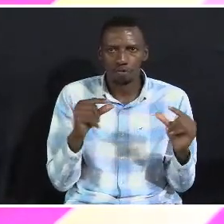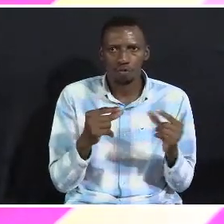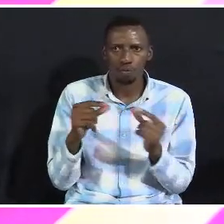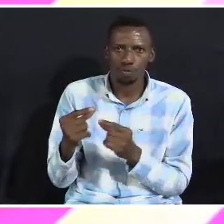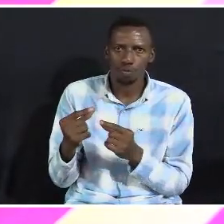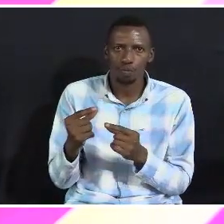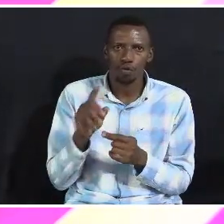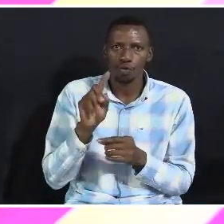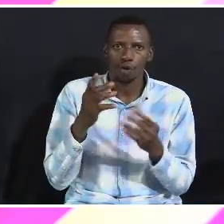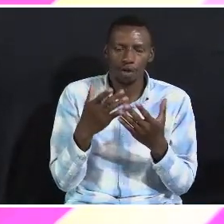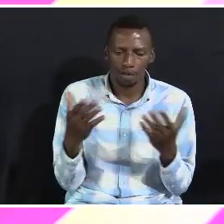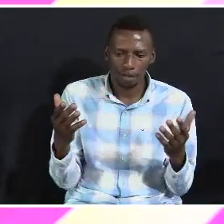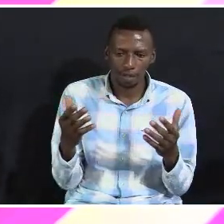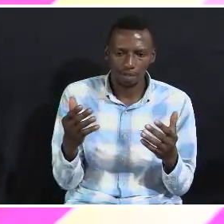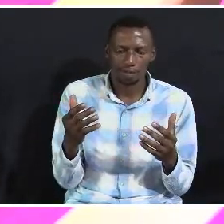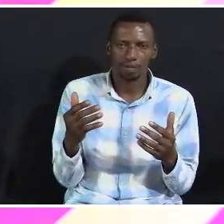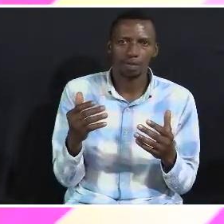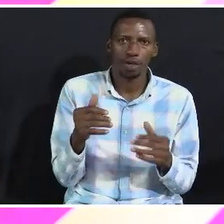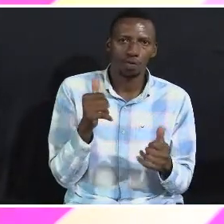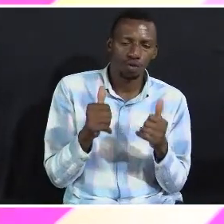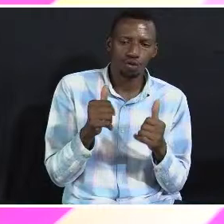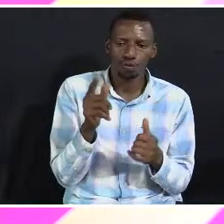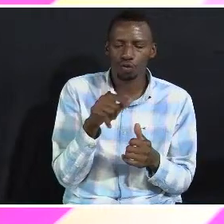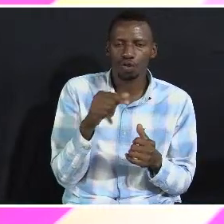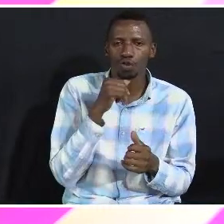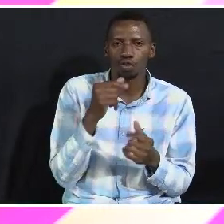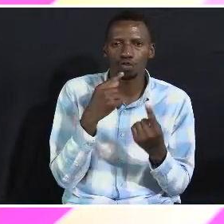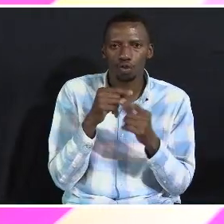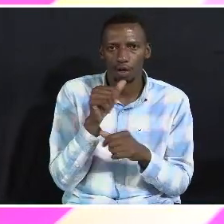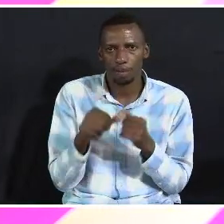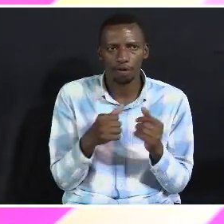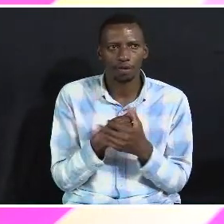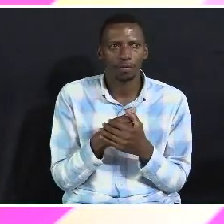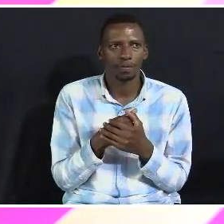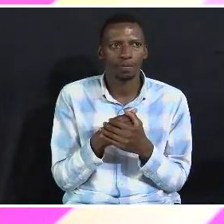thing we are not addressing at all.